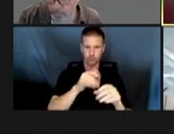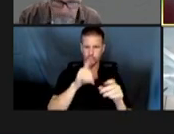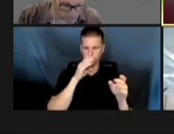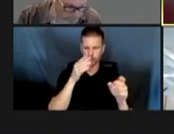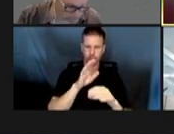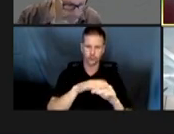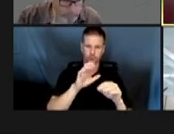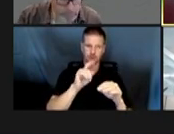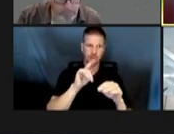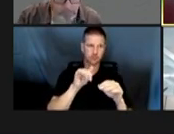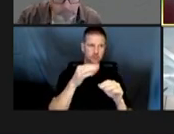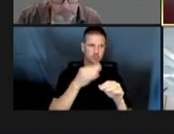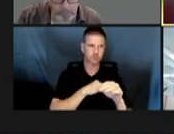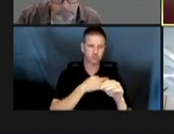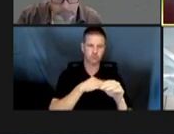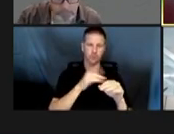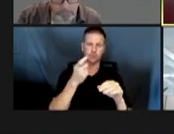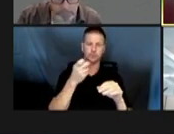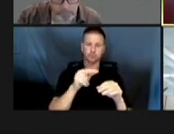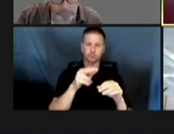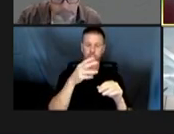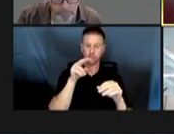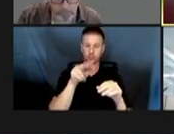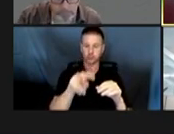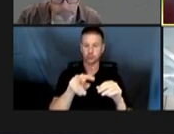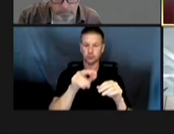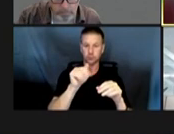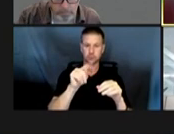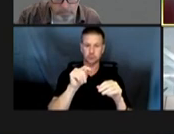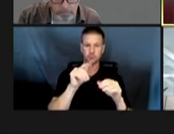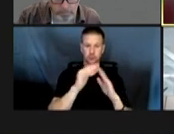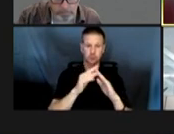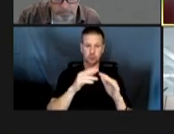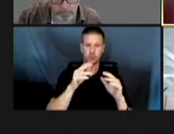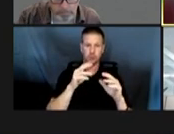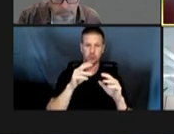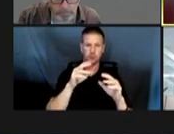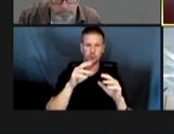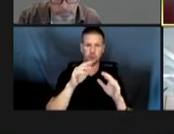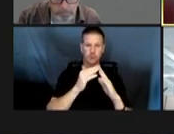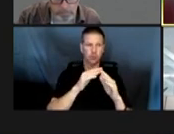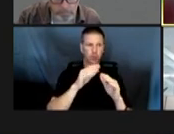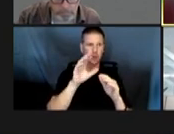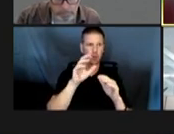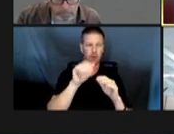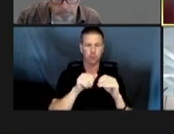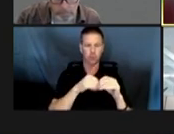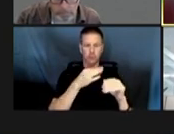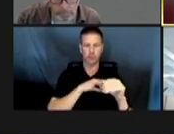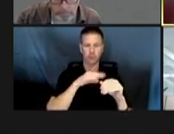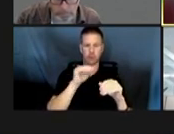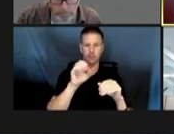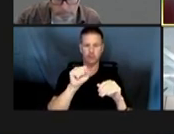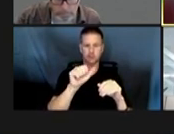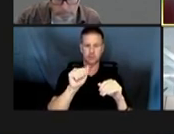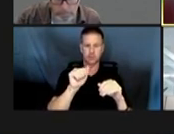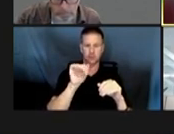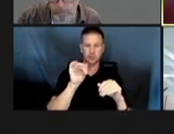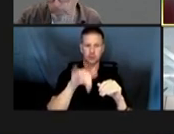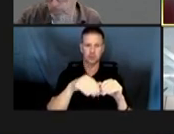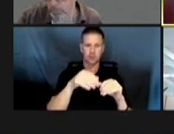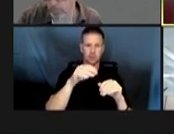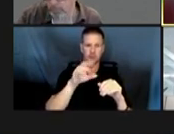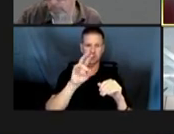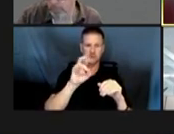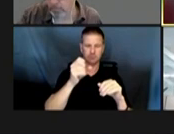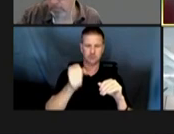city of Pittsburgh. And then when you look at the metropolitan statistical area of Pittsburgh, the Pittsburgh MSA, which is seven southwestern